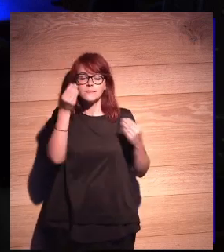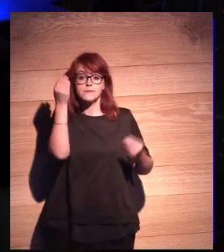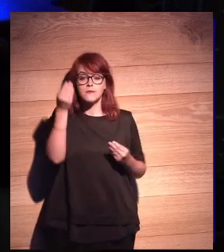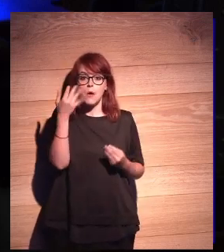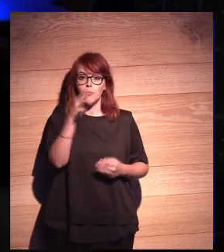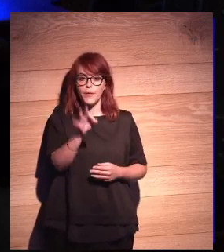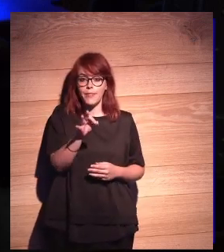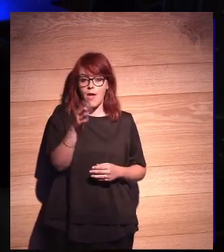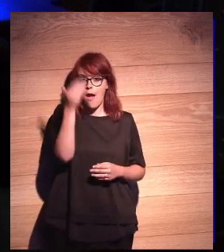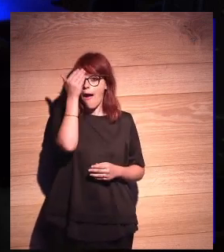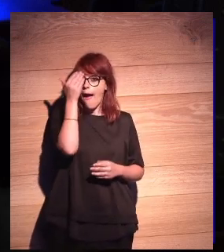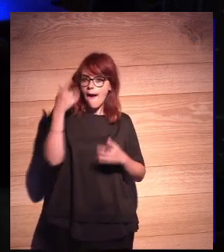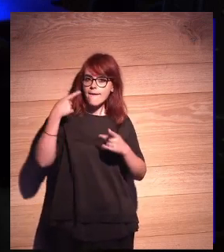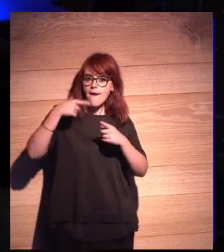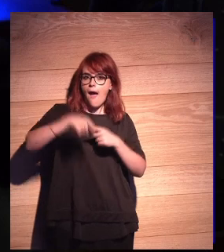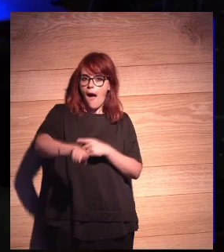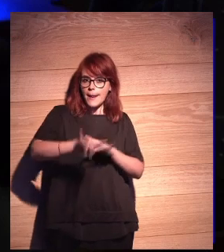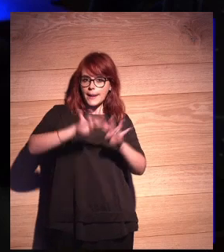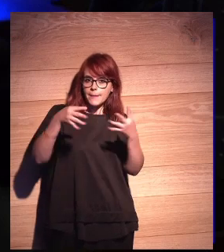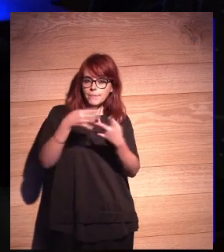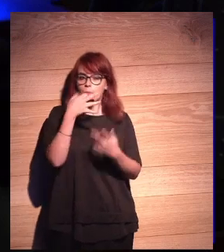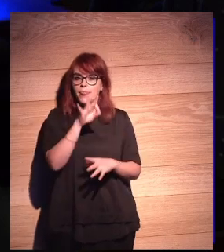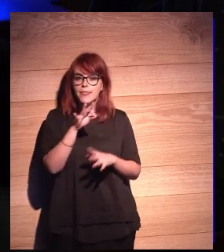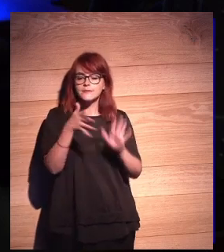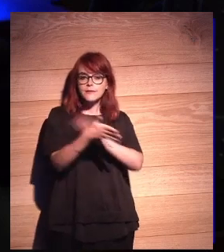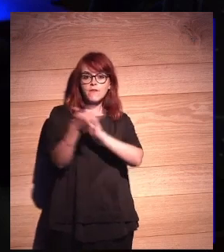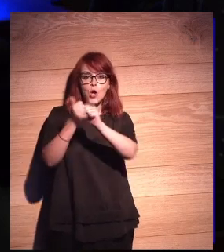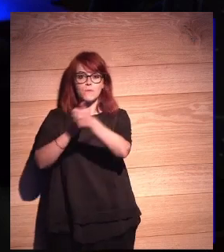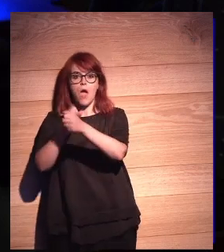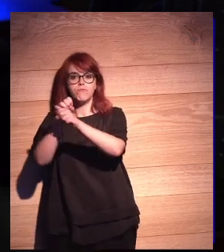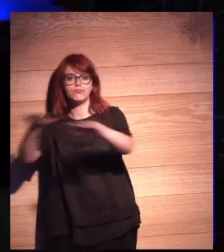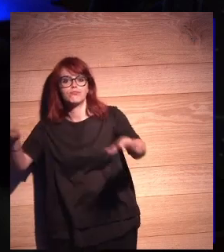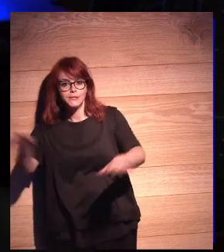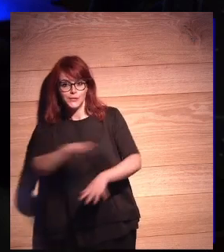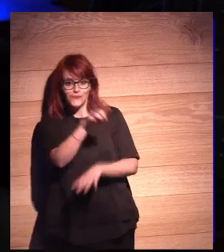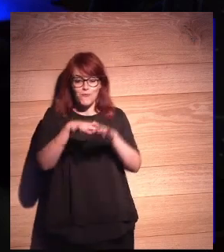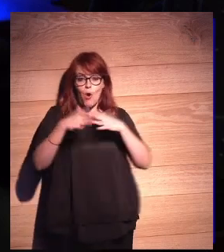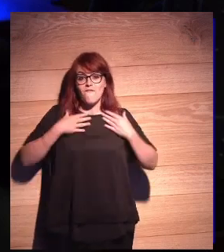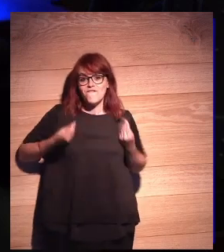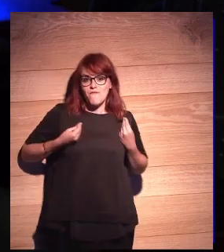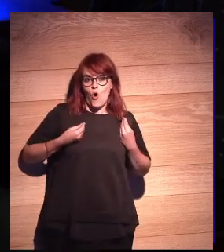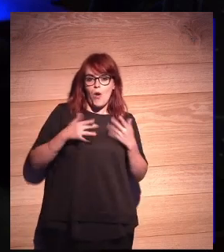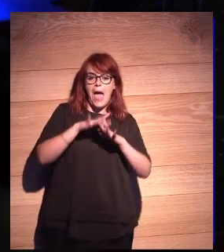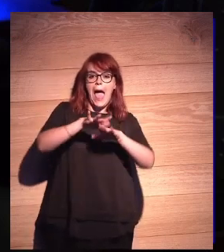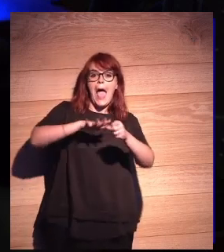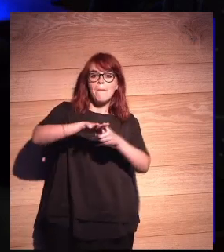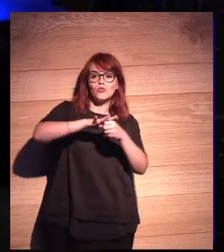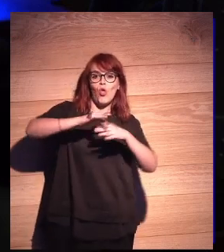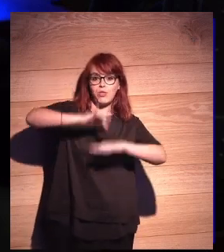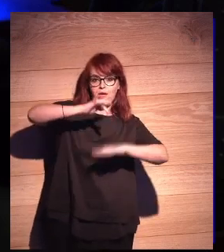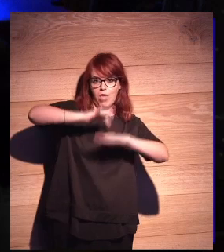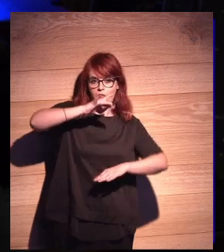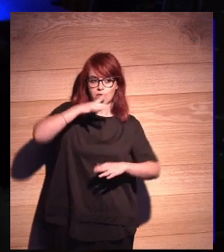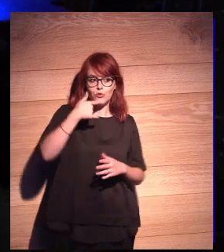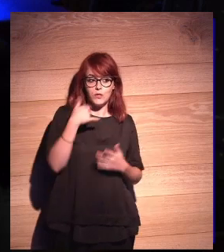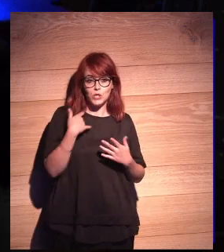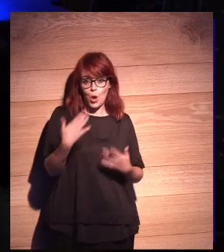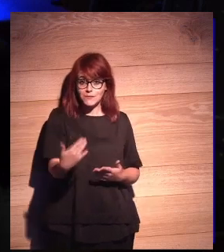said they can hack my works, but that's because they're going to recreate that. That is something alive within the